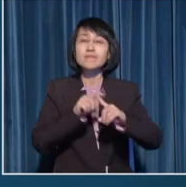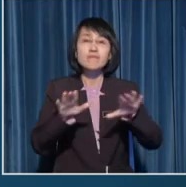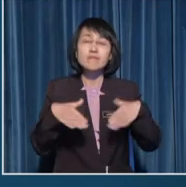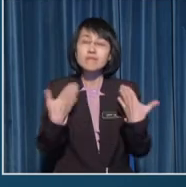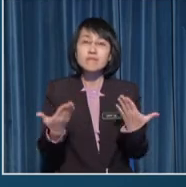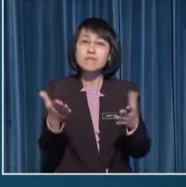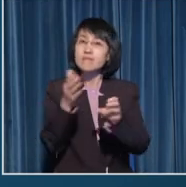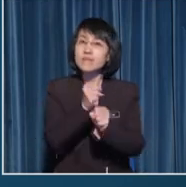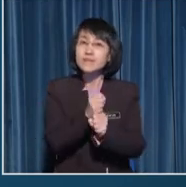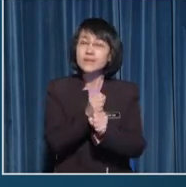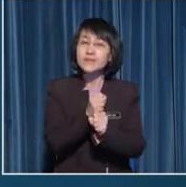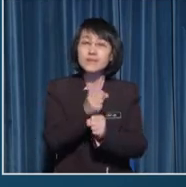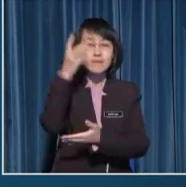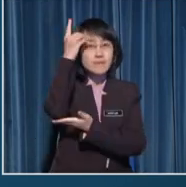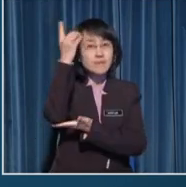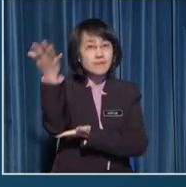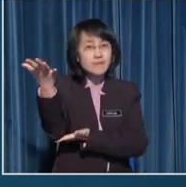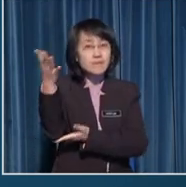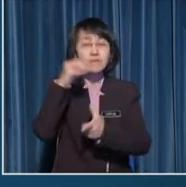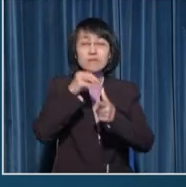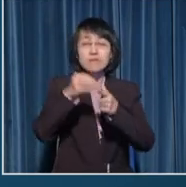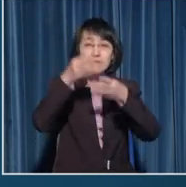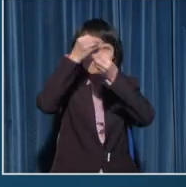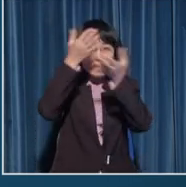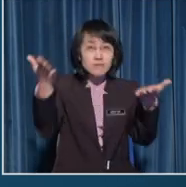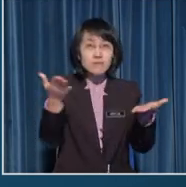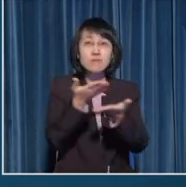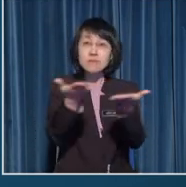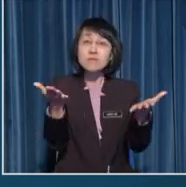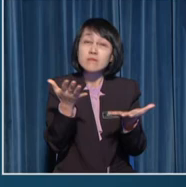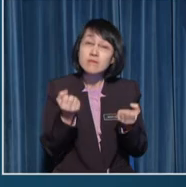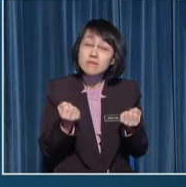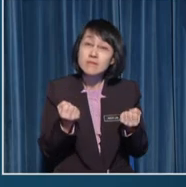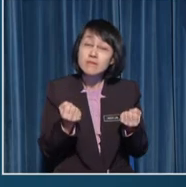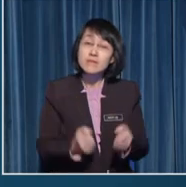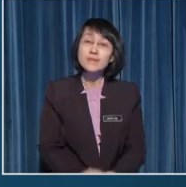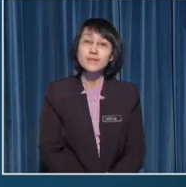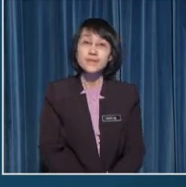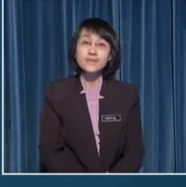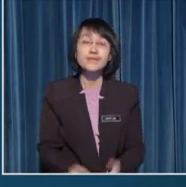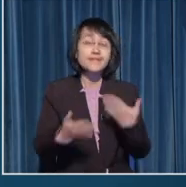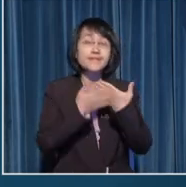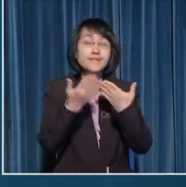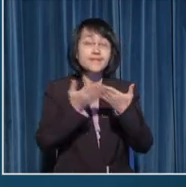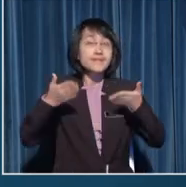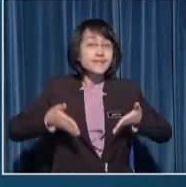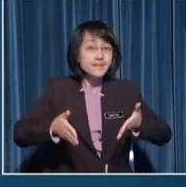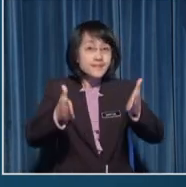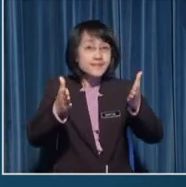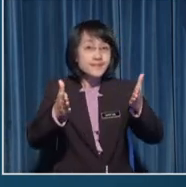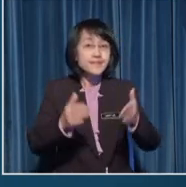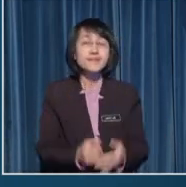can you get the data or information that you want? The easiest way